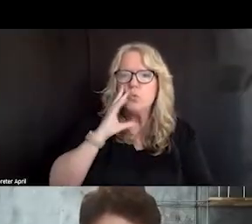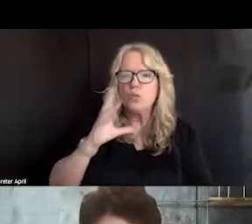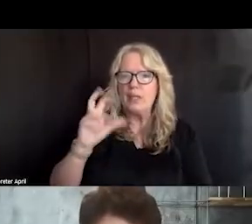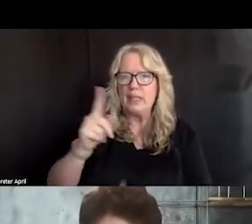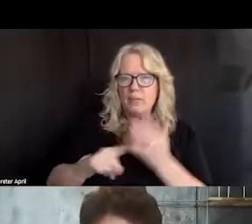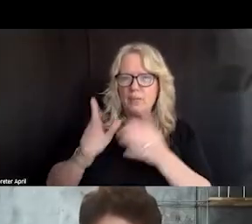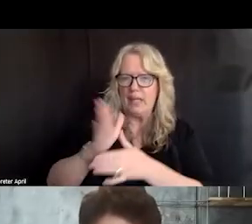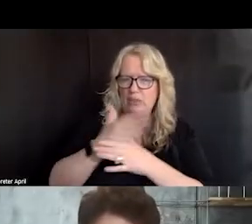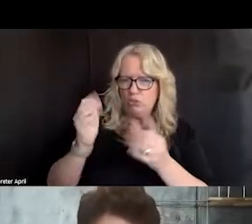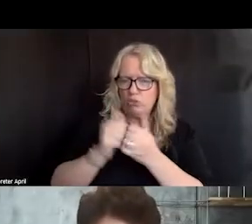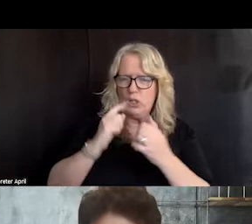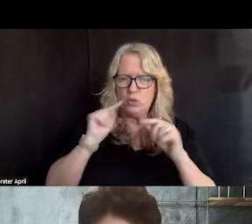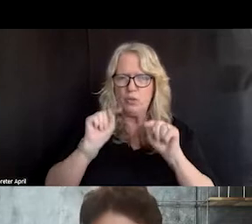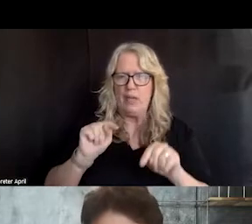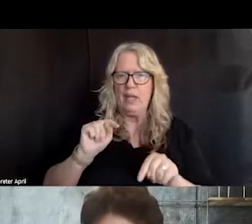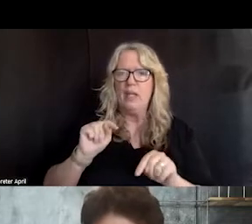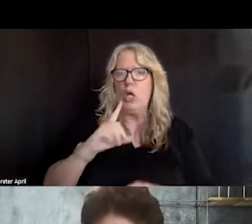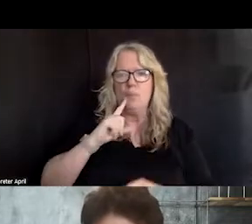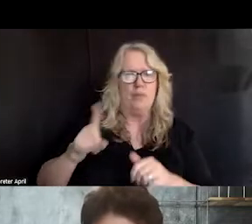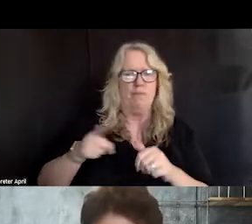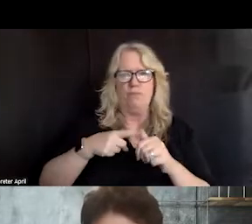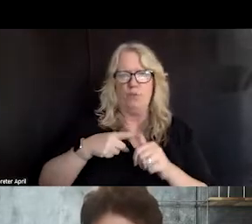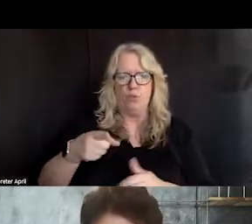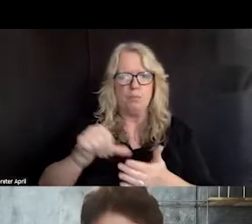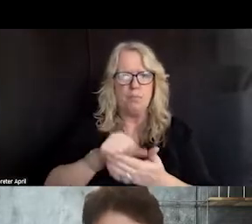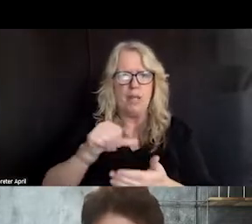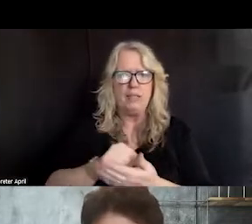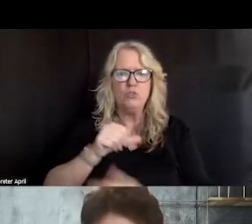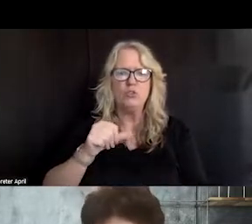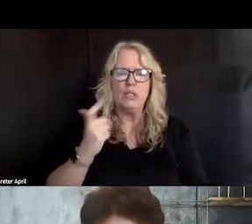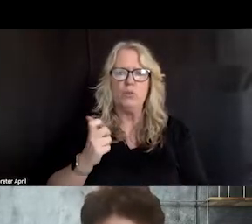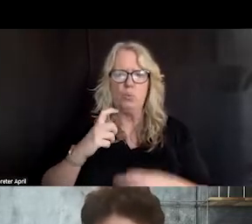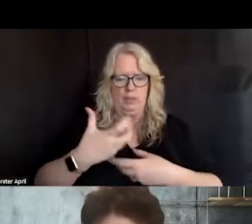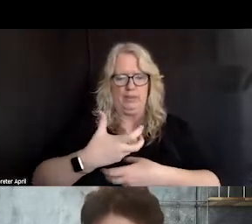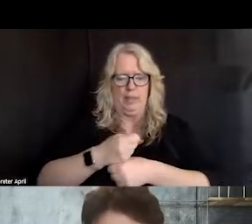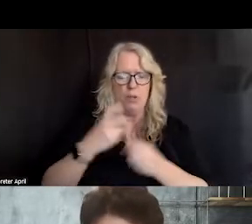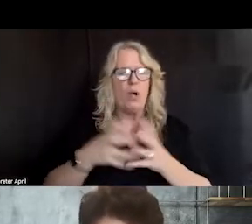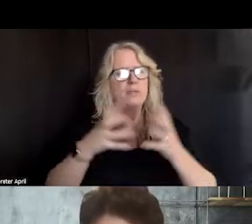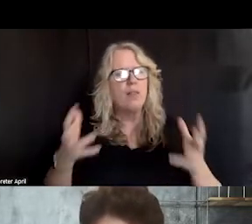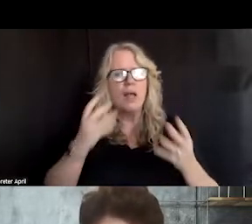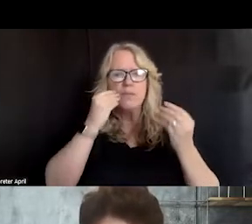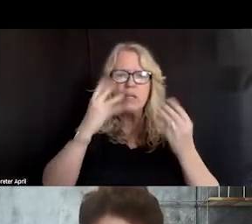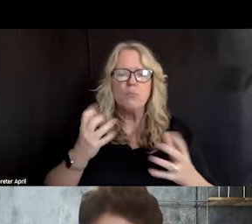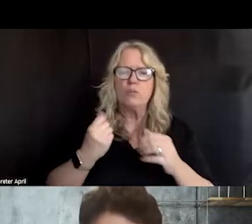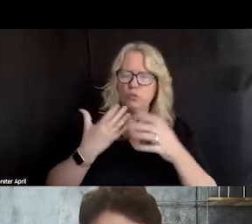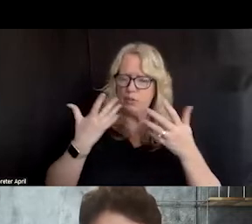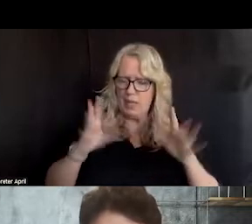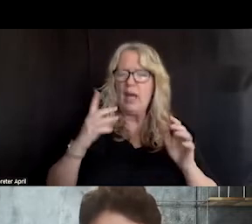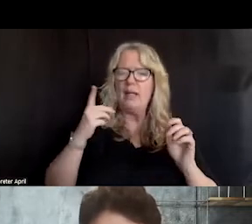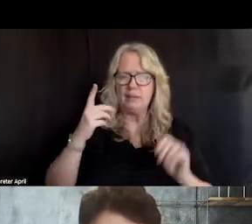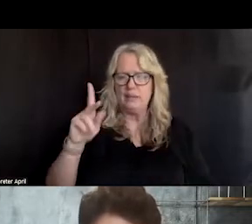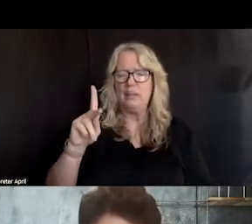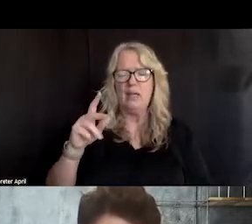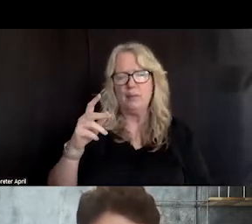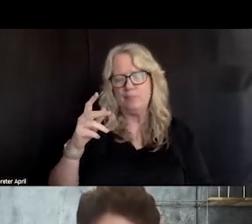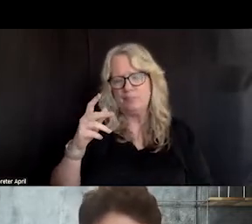shared to get to this page. This first landing page summarizes a lot of the information that Kana walked through already.